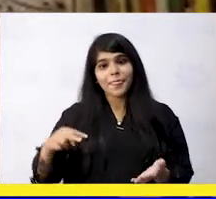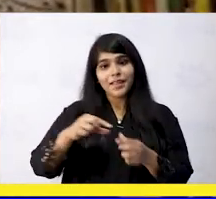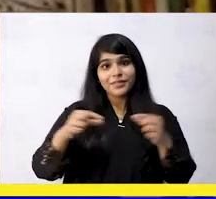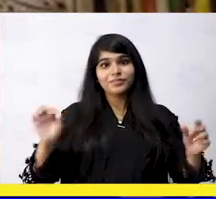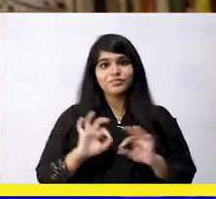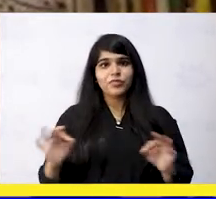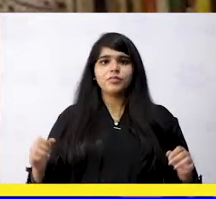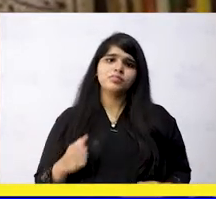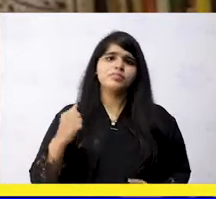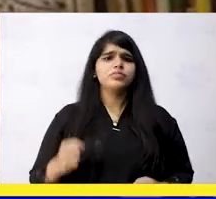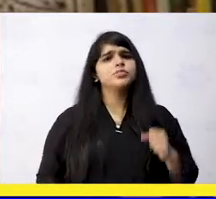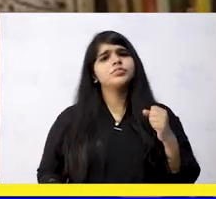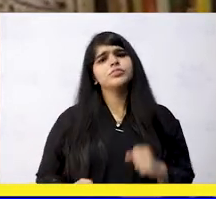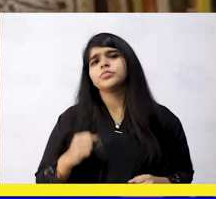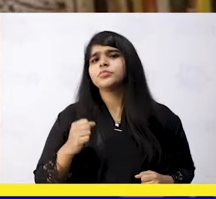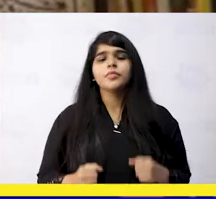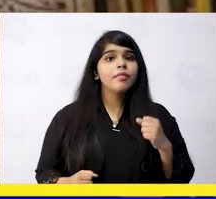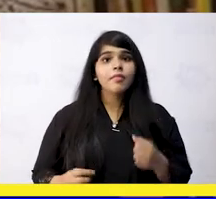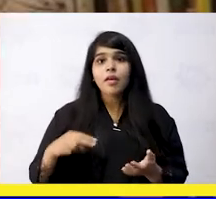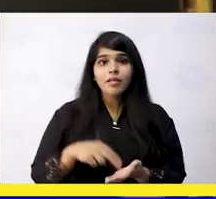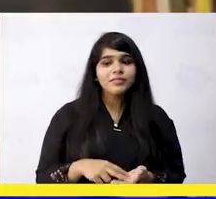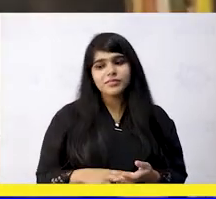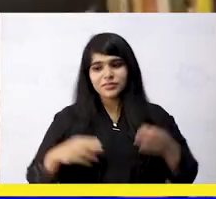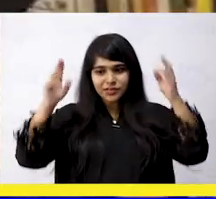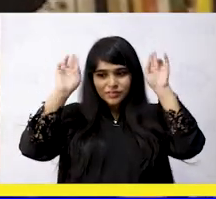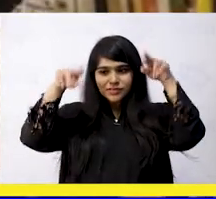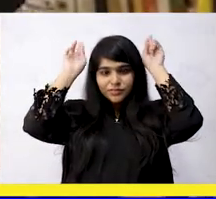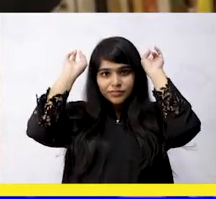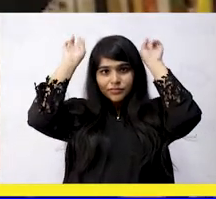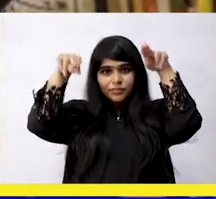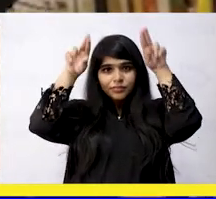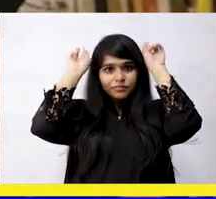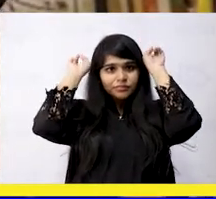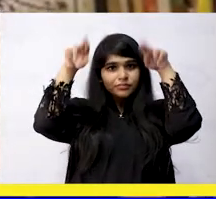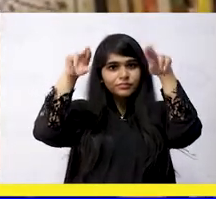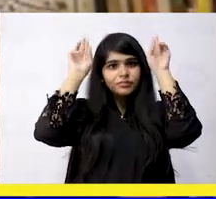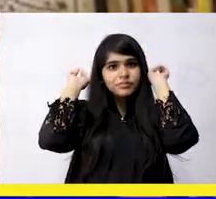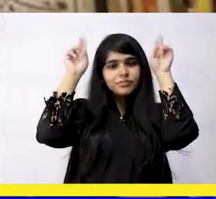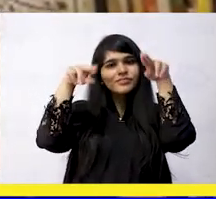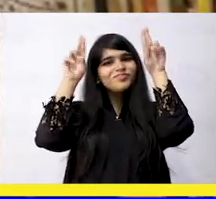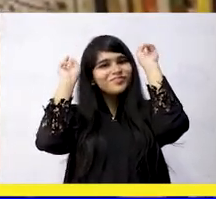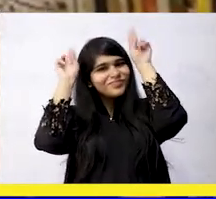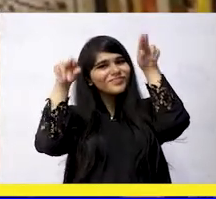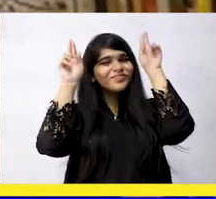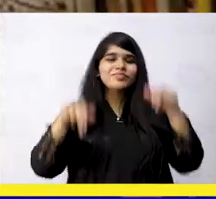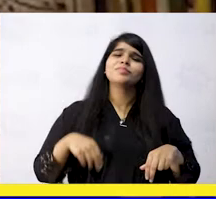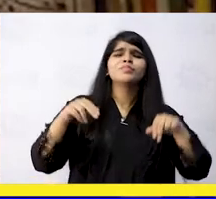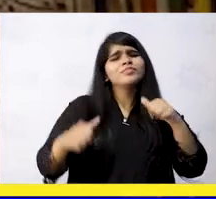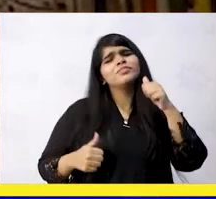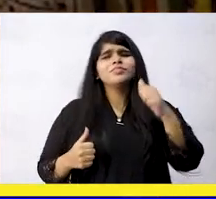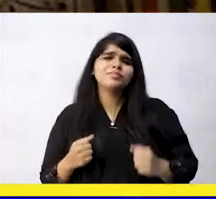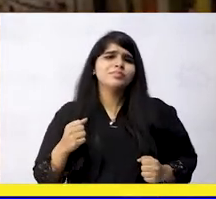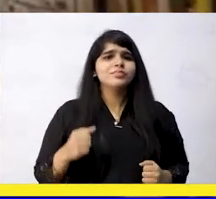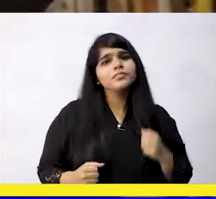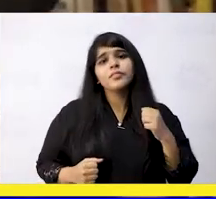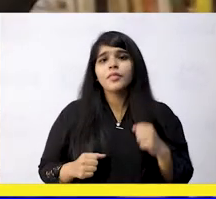towards the finish line. Do, de do, de do, de do, de do. His hair, ears were flopping in the wind. Da